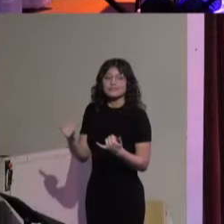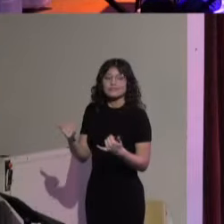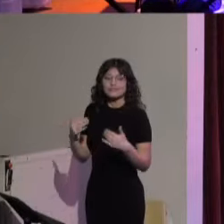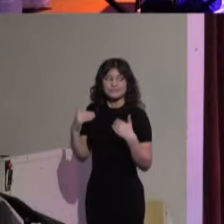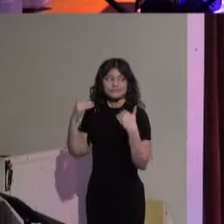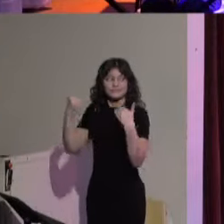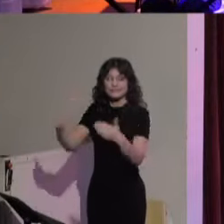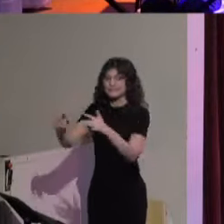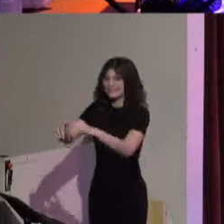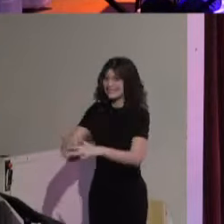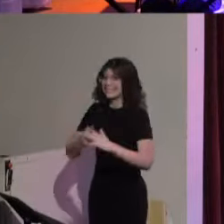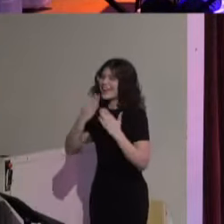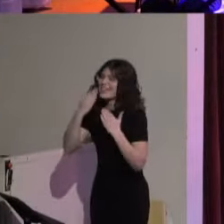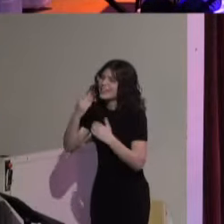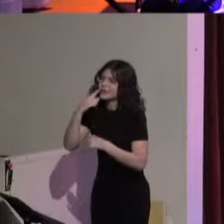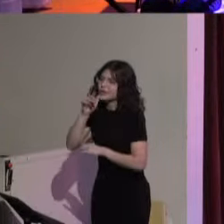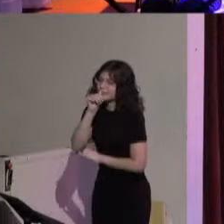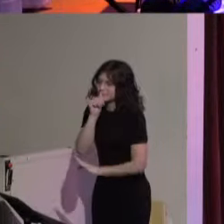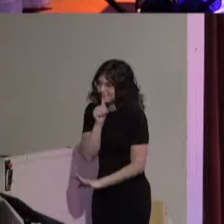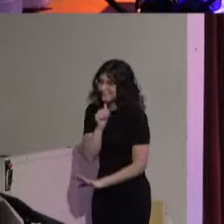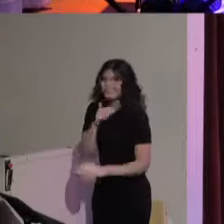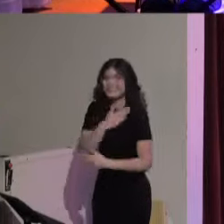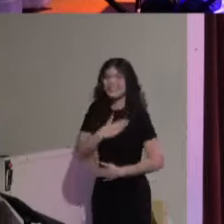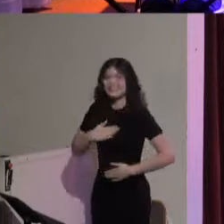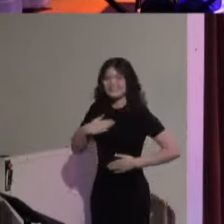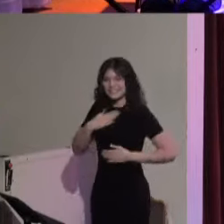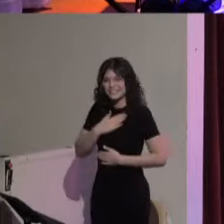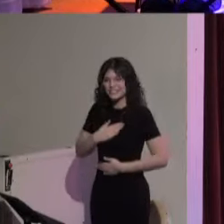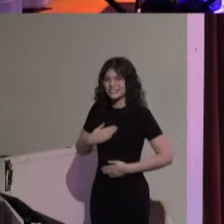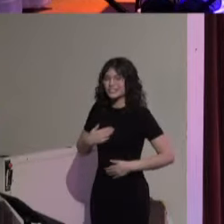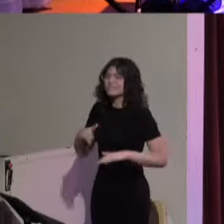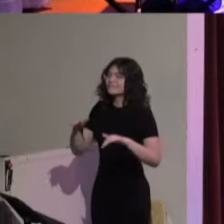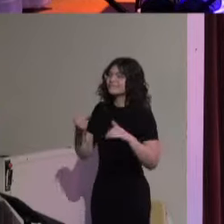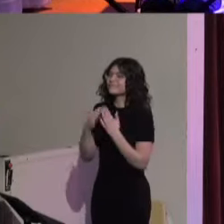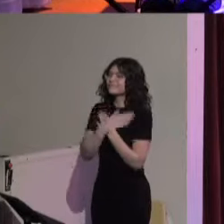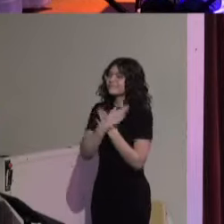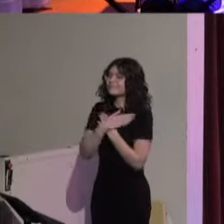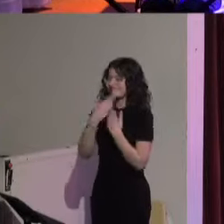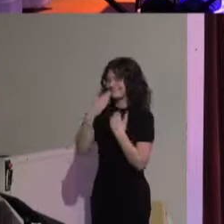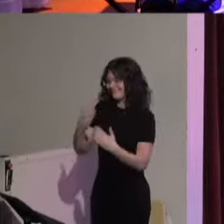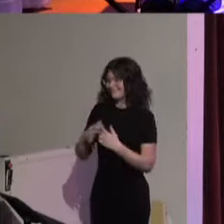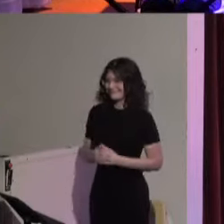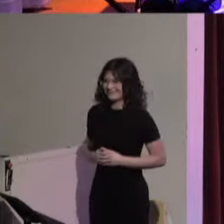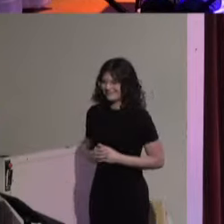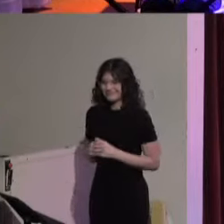let's get started. Thank you for your patience and enjoy. Sit back and relax. Thank you.